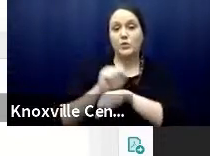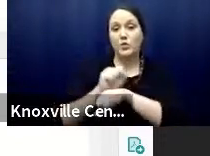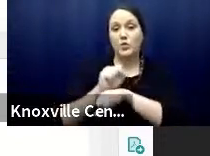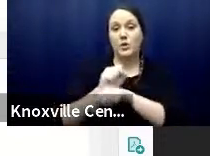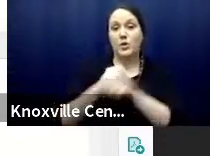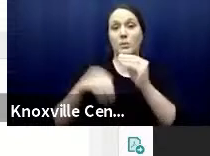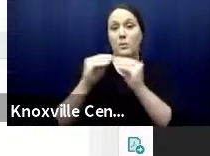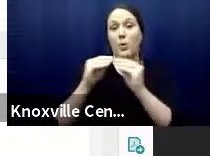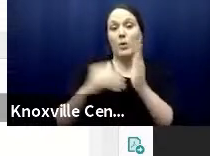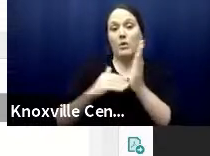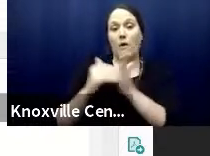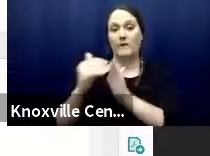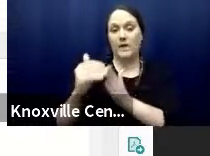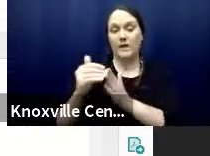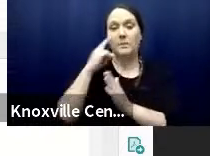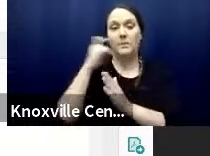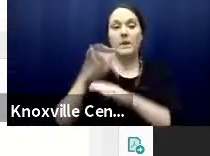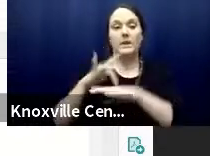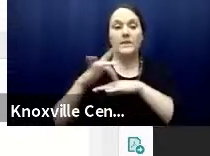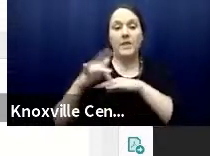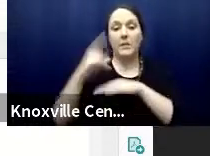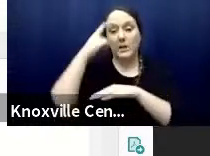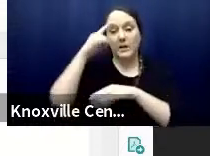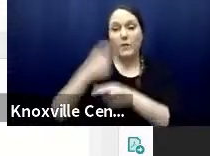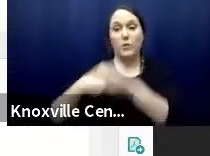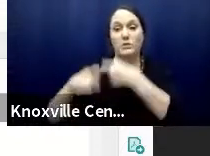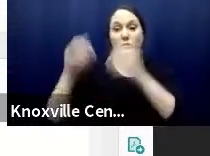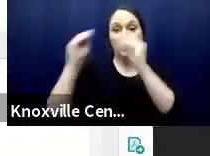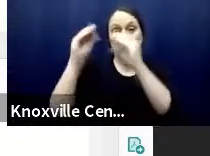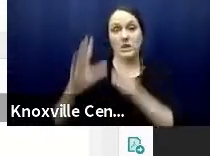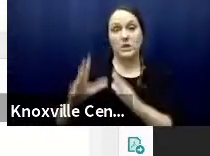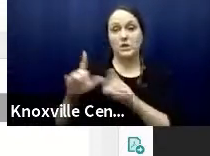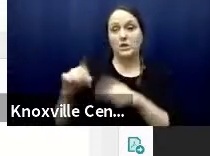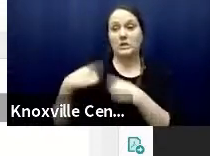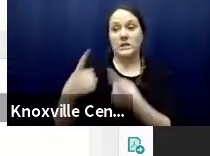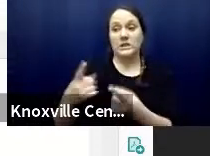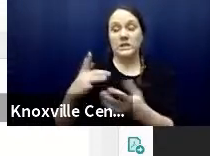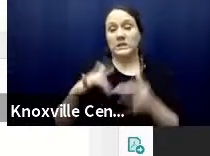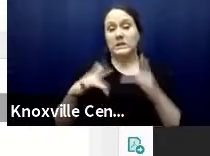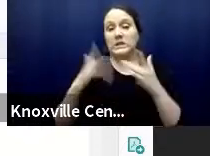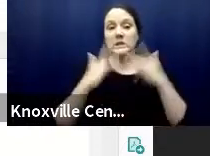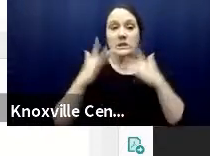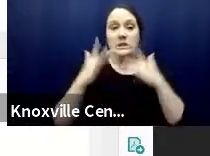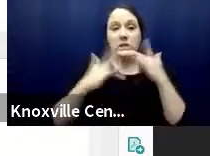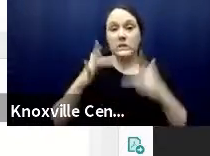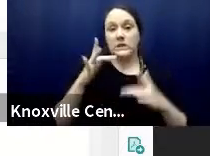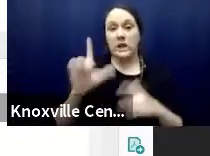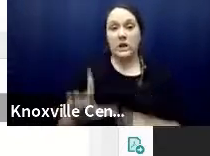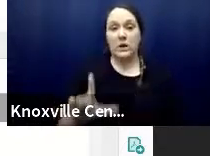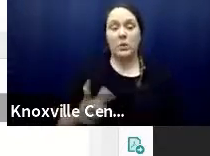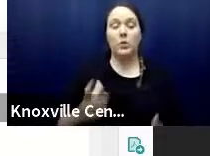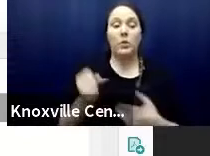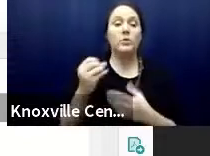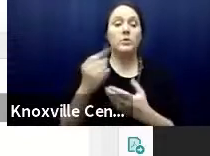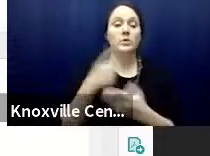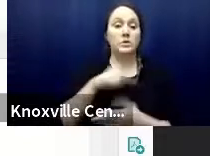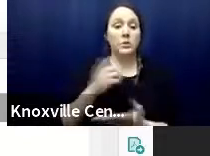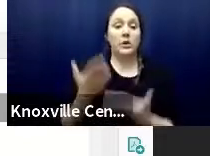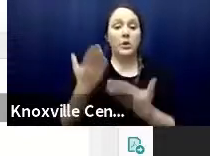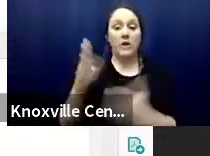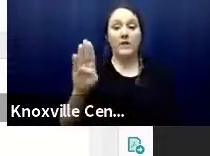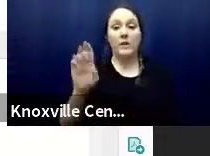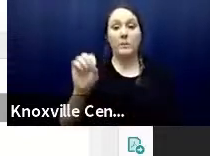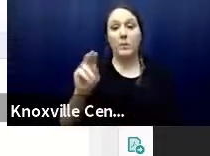more often, because the availability of subs has been, somewhat low. So we're offering a bonus